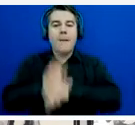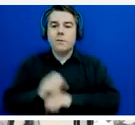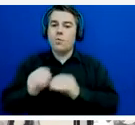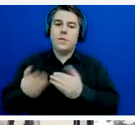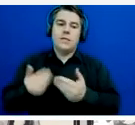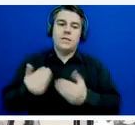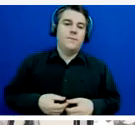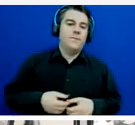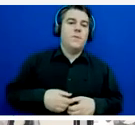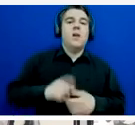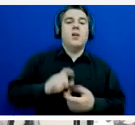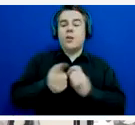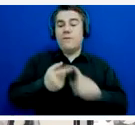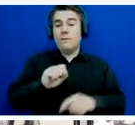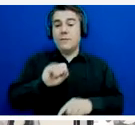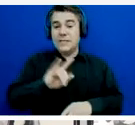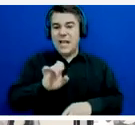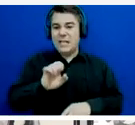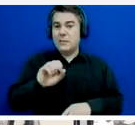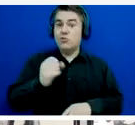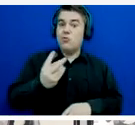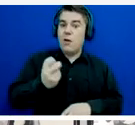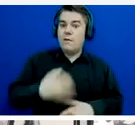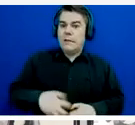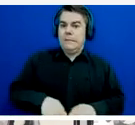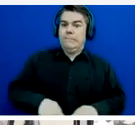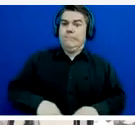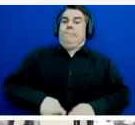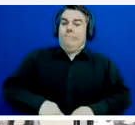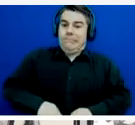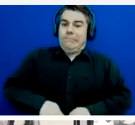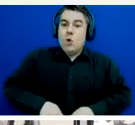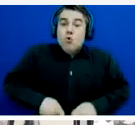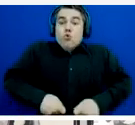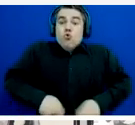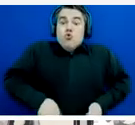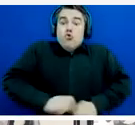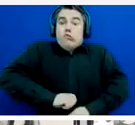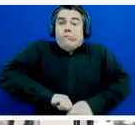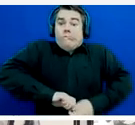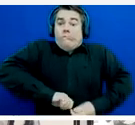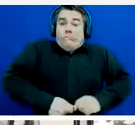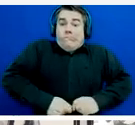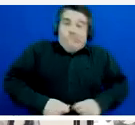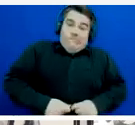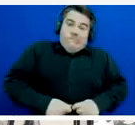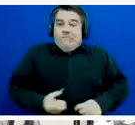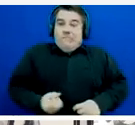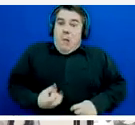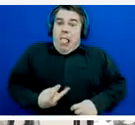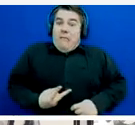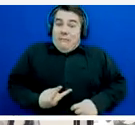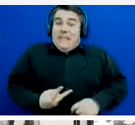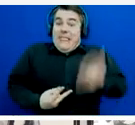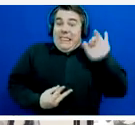So I went from a tight size 12, like the kind of 12 where you have to like lay on the bed and like work on closing